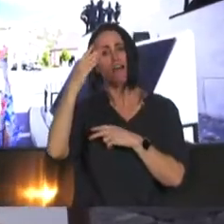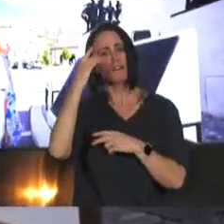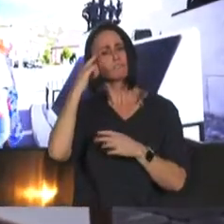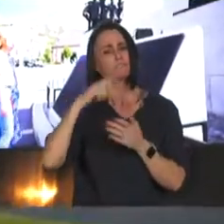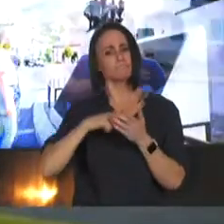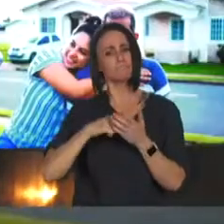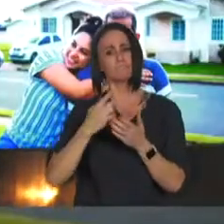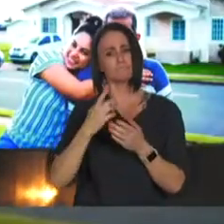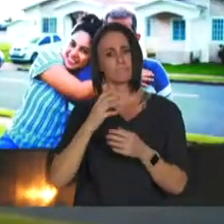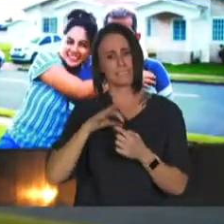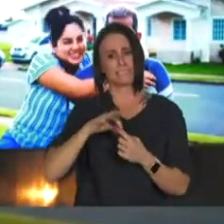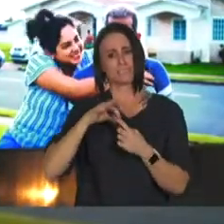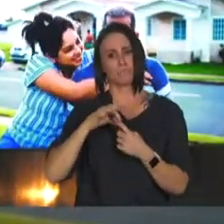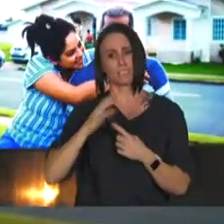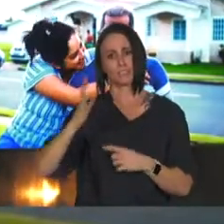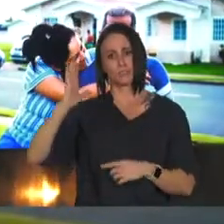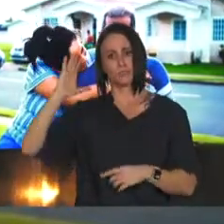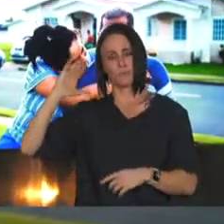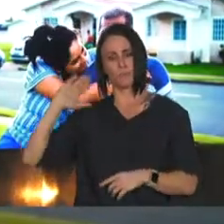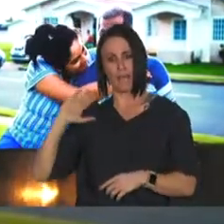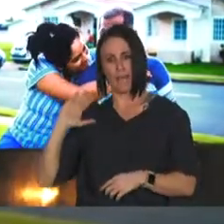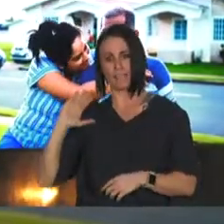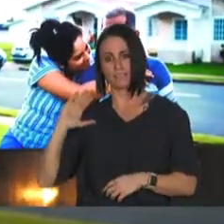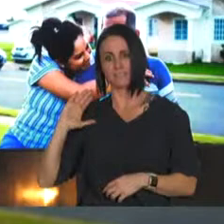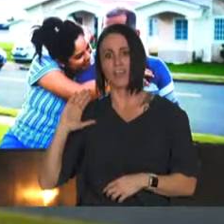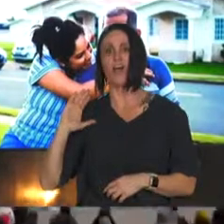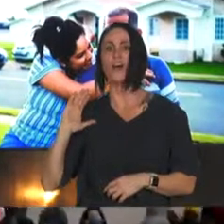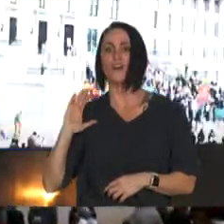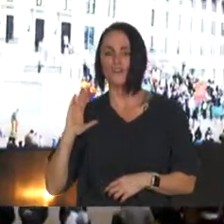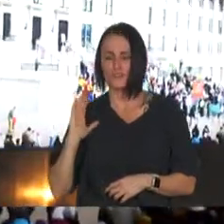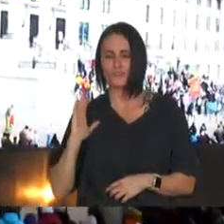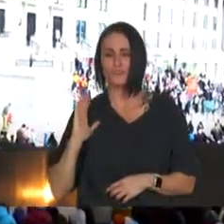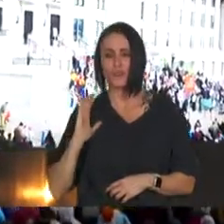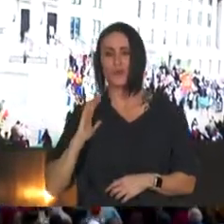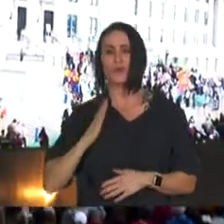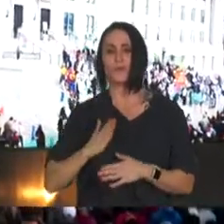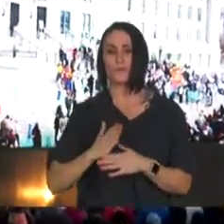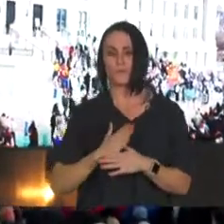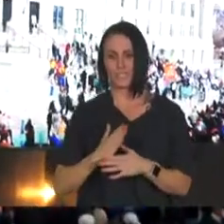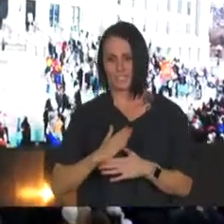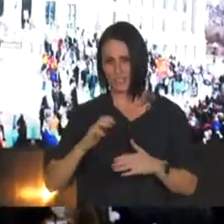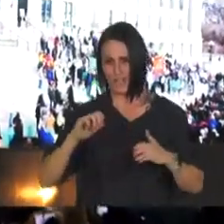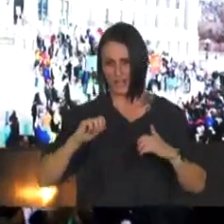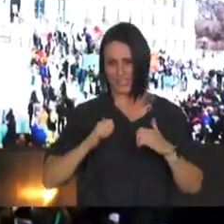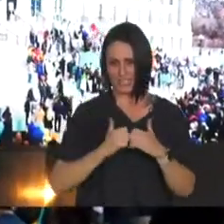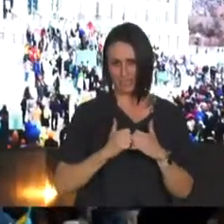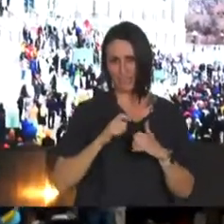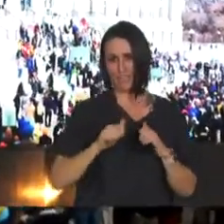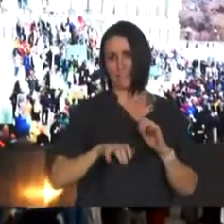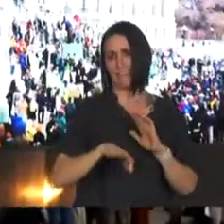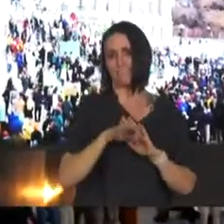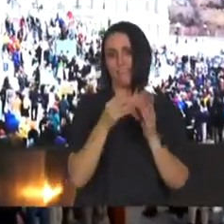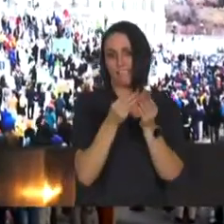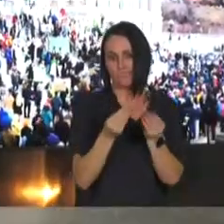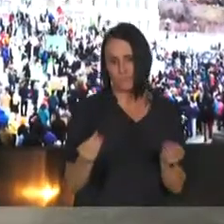past. Here we share all of our challenges, and all together we can find